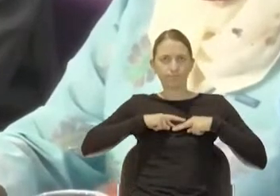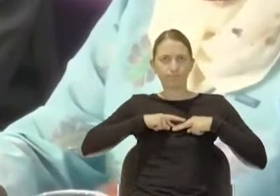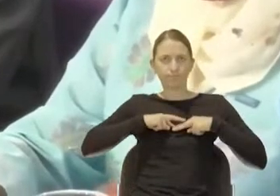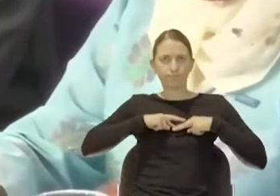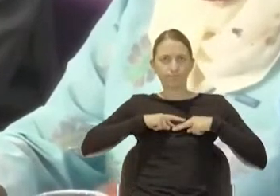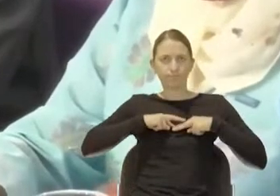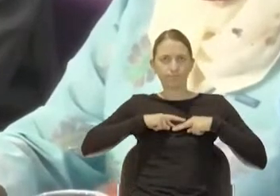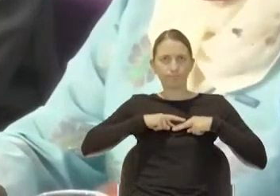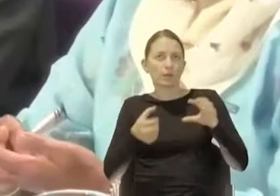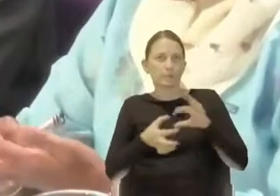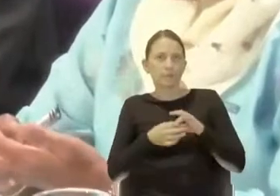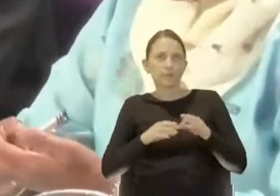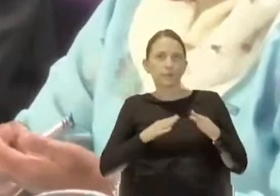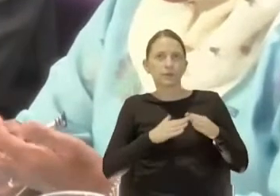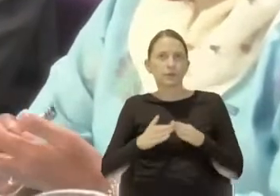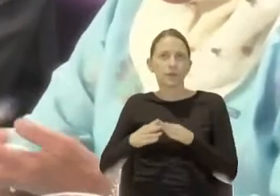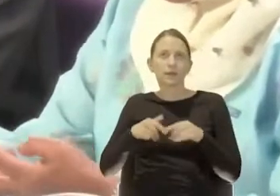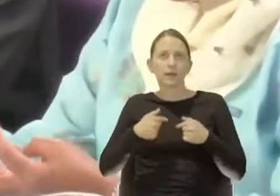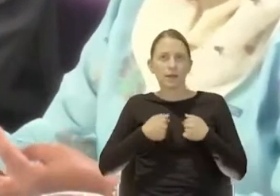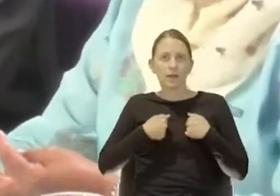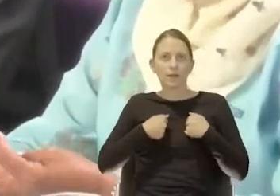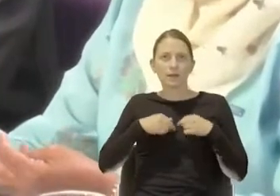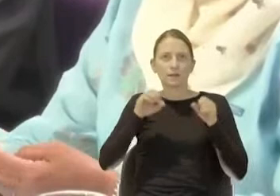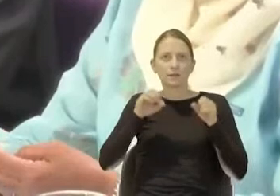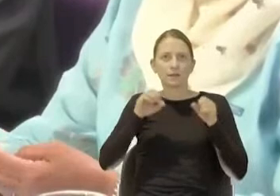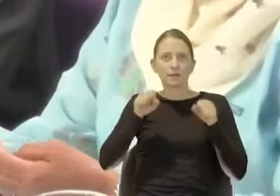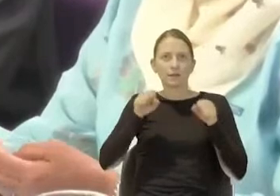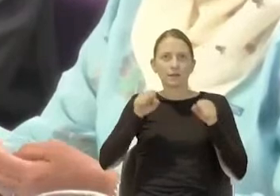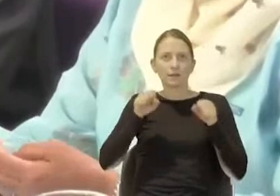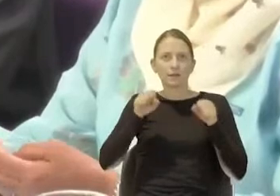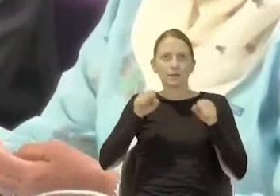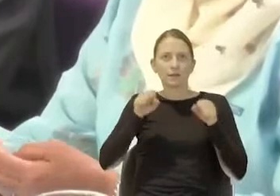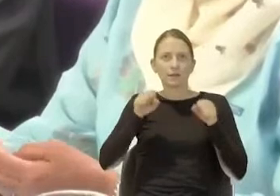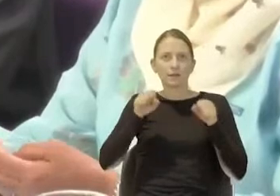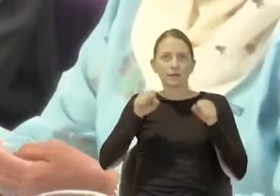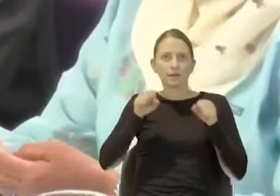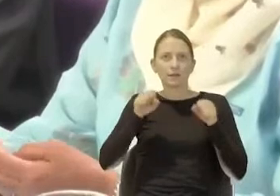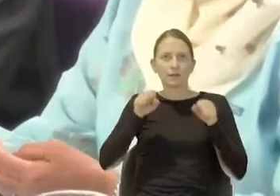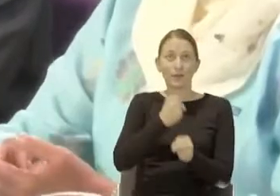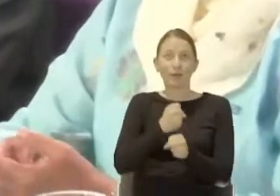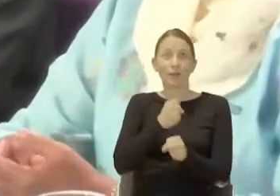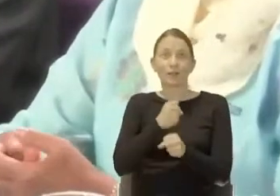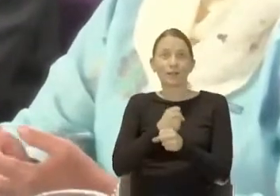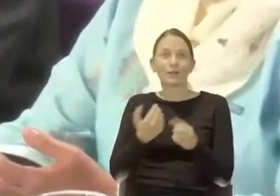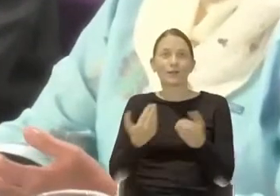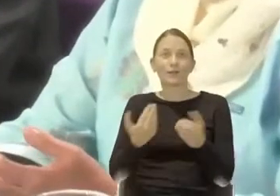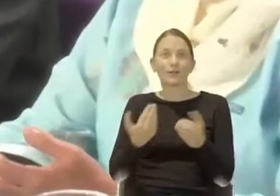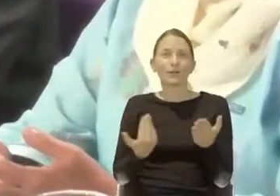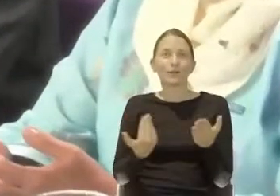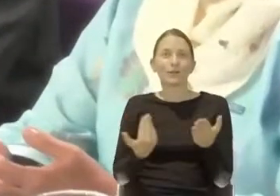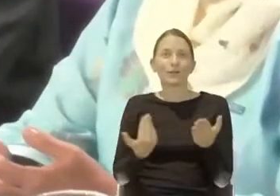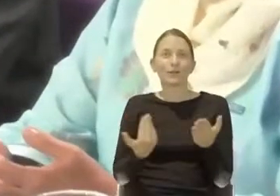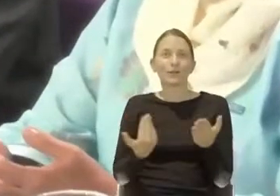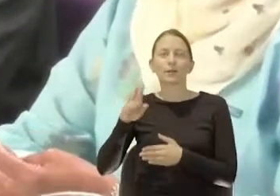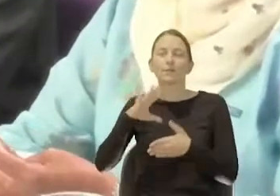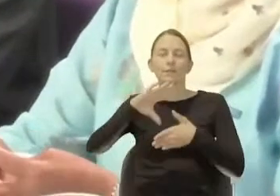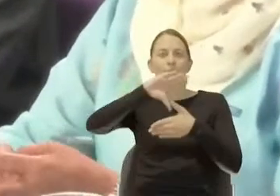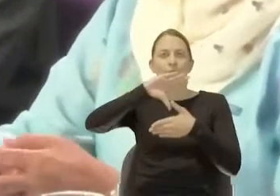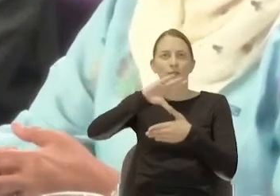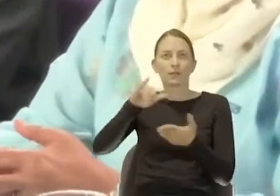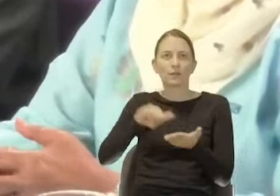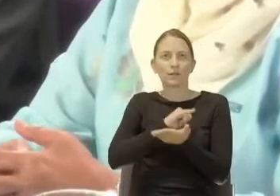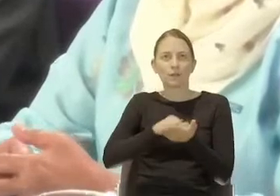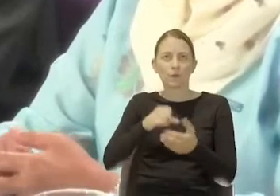in New York through the Group of Friends, which I just mentioned. Please complement our efforts by working with your colleagues